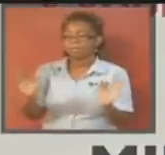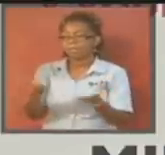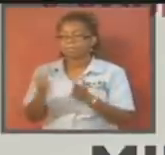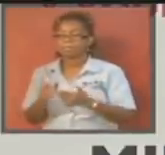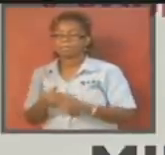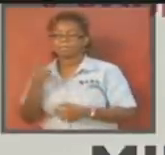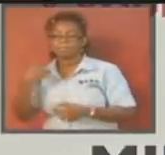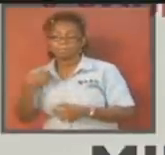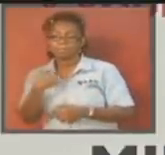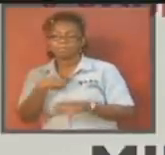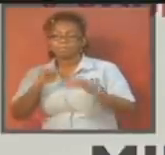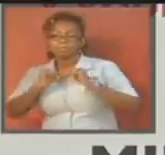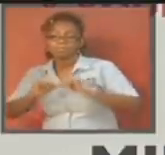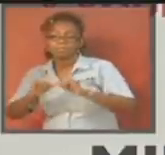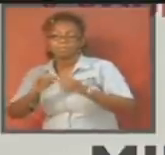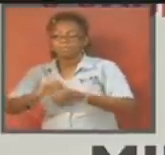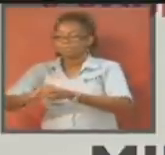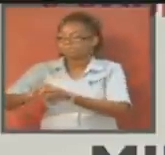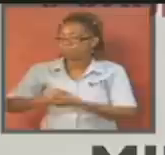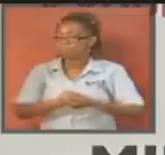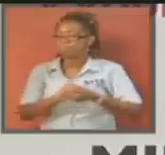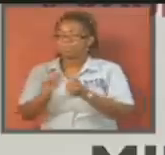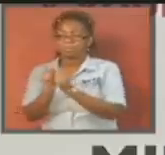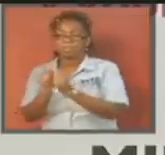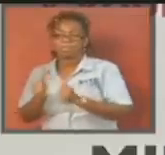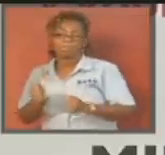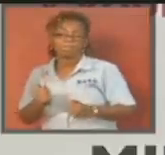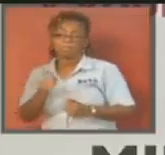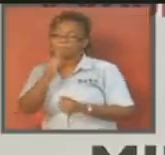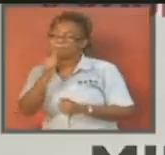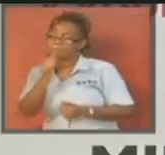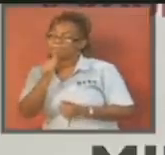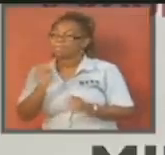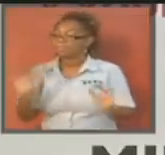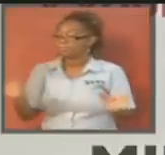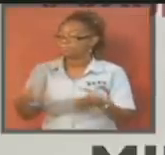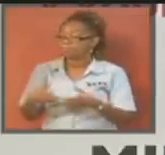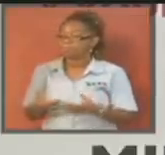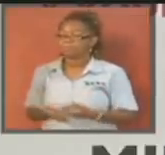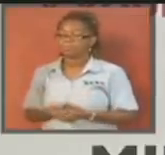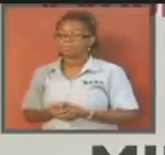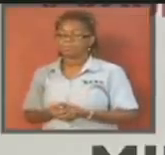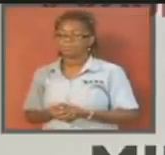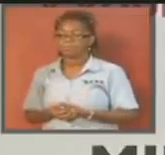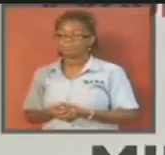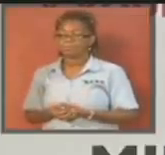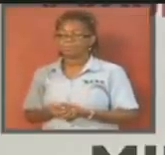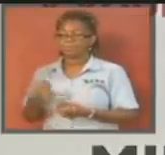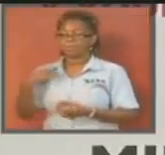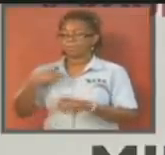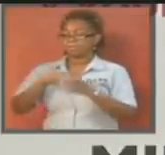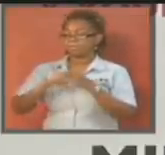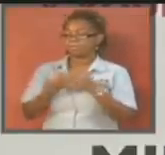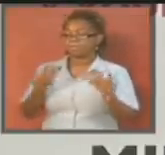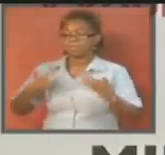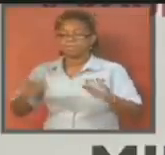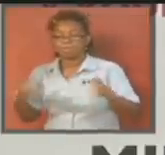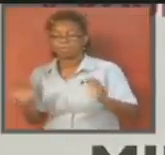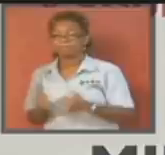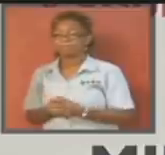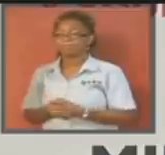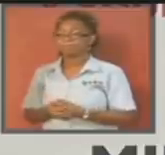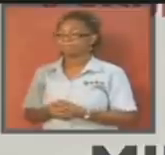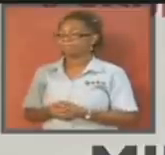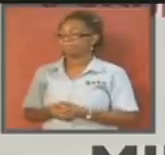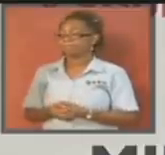with the private sector for vaccine initiatives across the country. So it is being done already. In terms of further depth, I suppose the Honorable